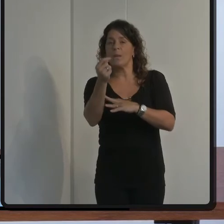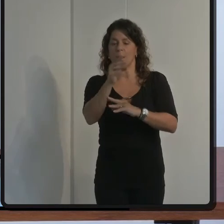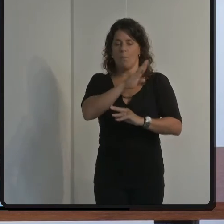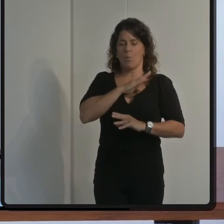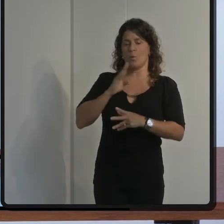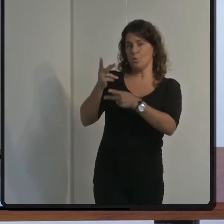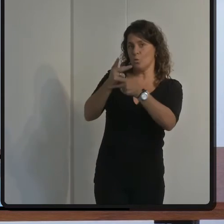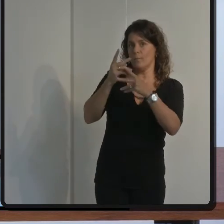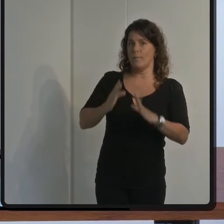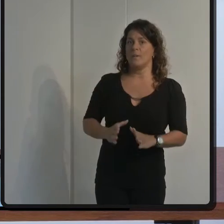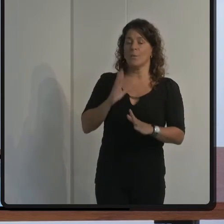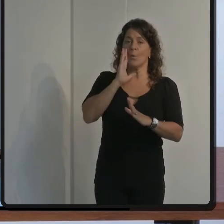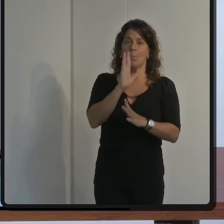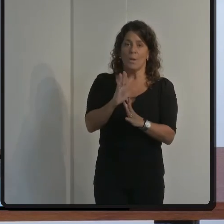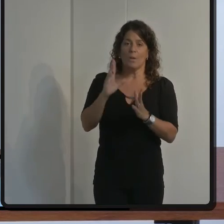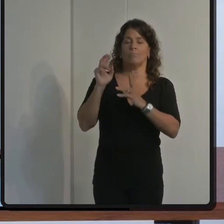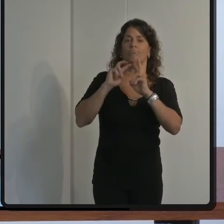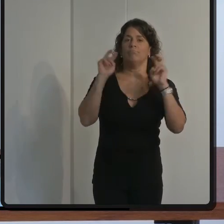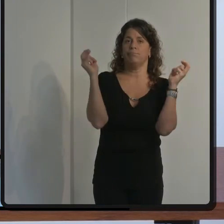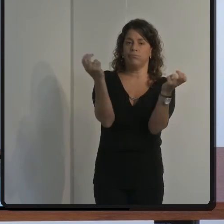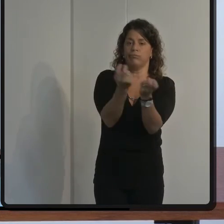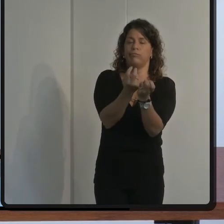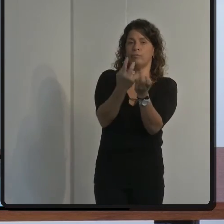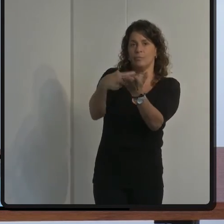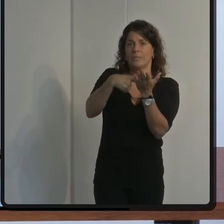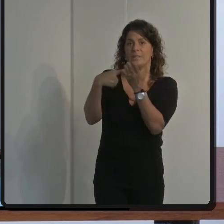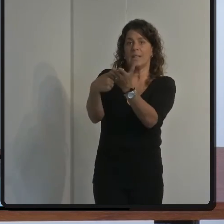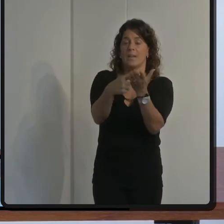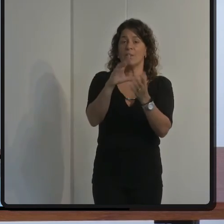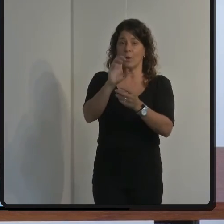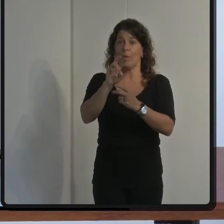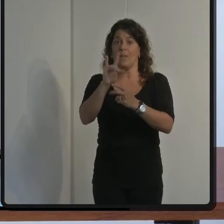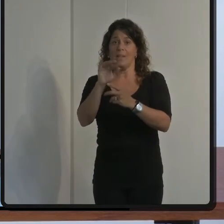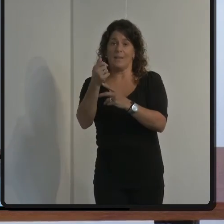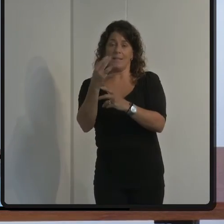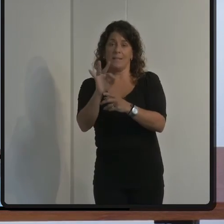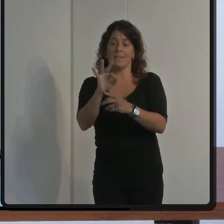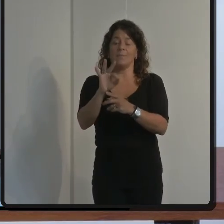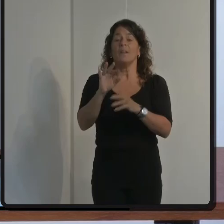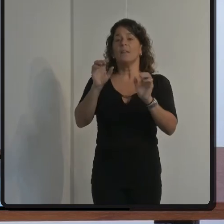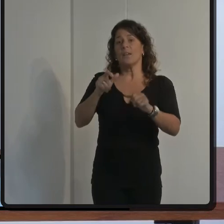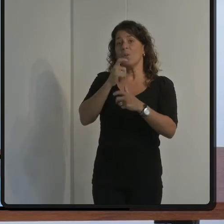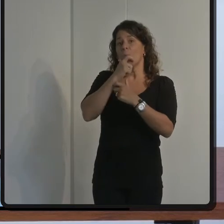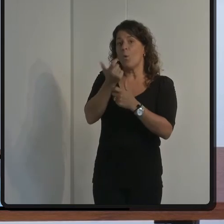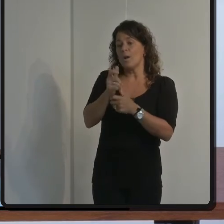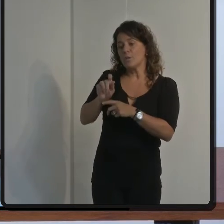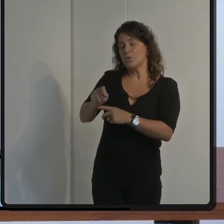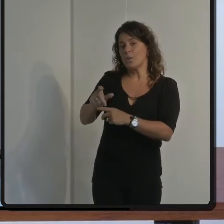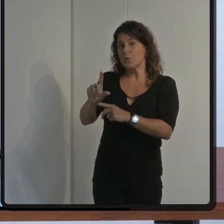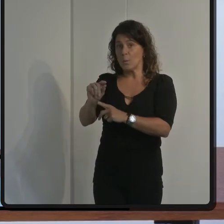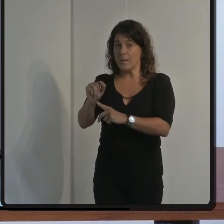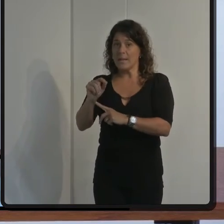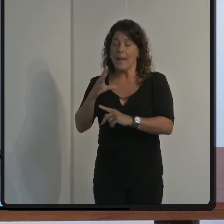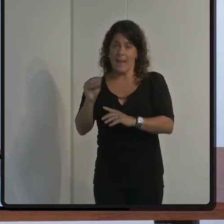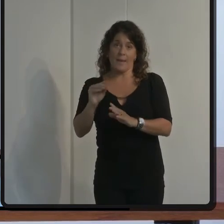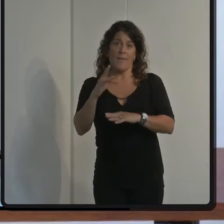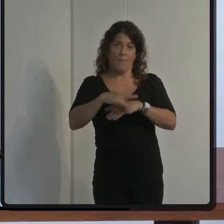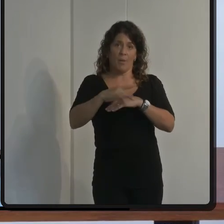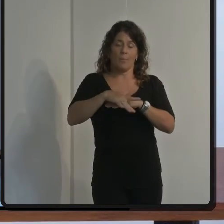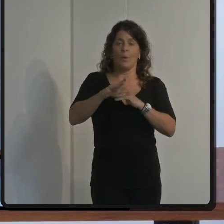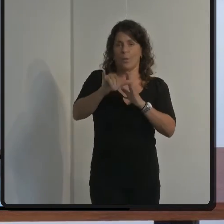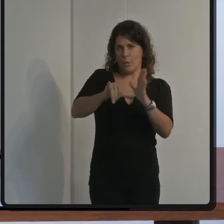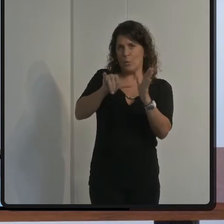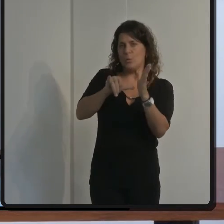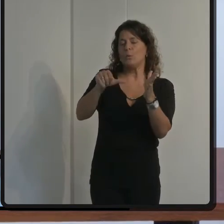again receive a briefing on COVID-19. This meeting is broadcast live on Channel 20 and is always available on the county's website.